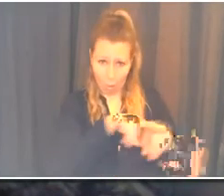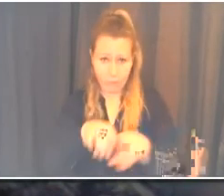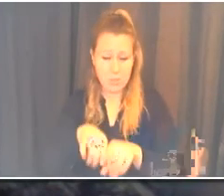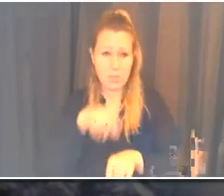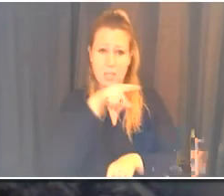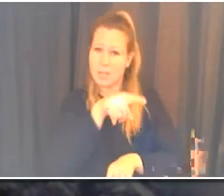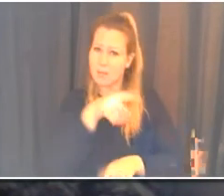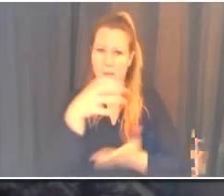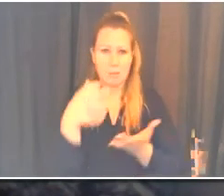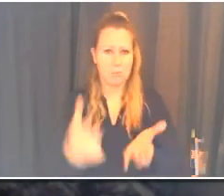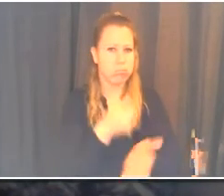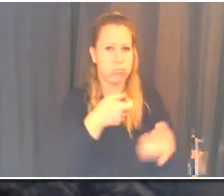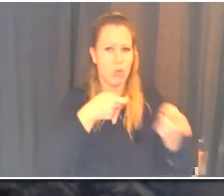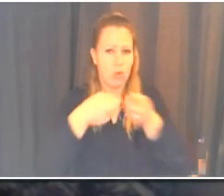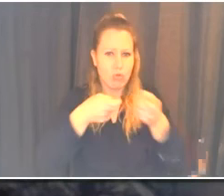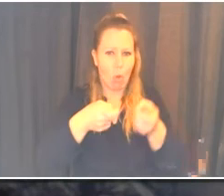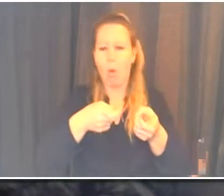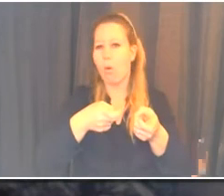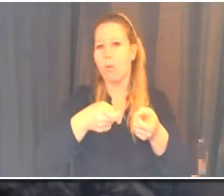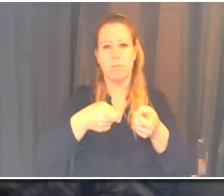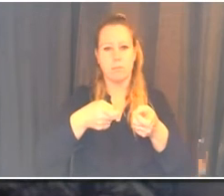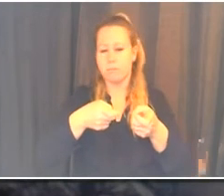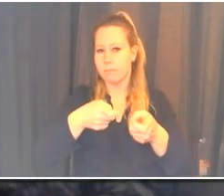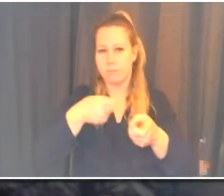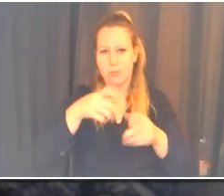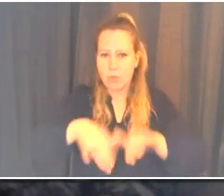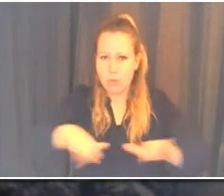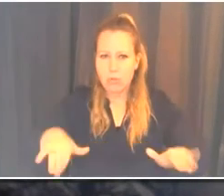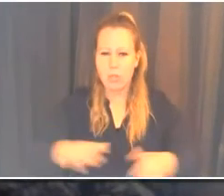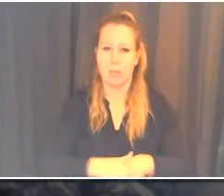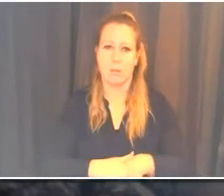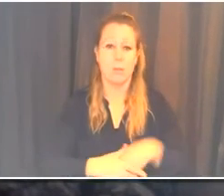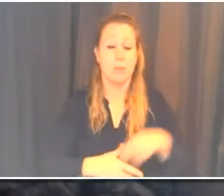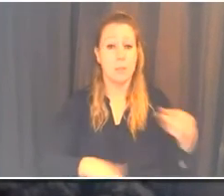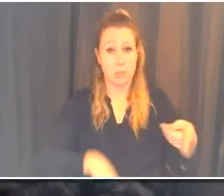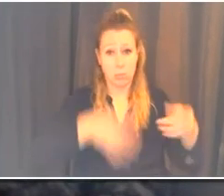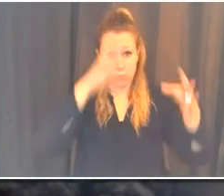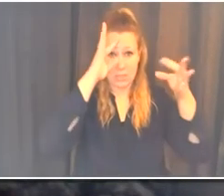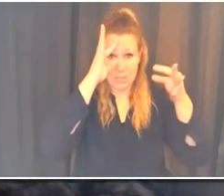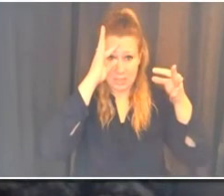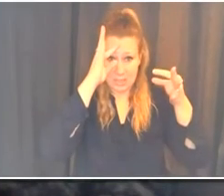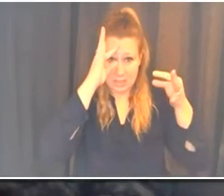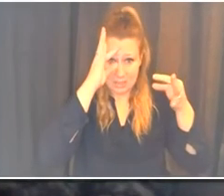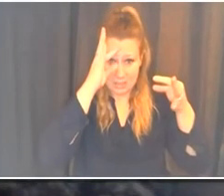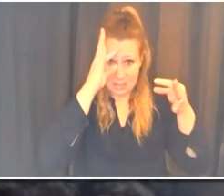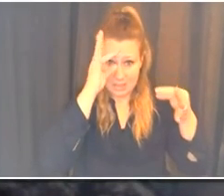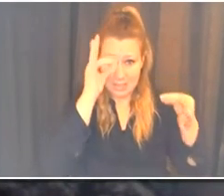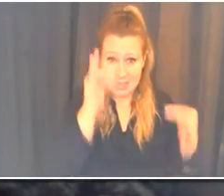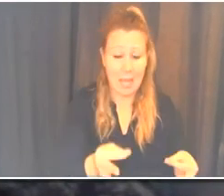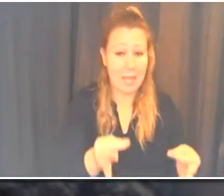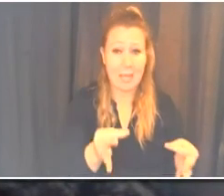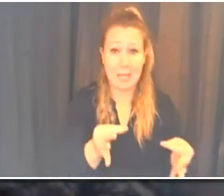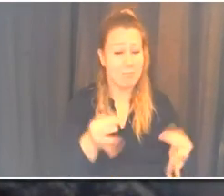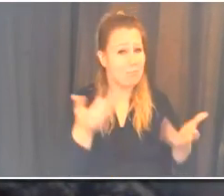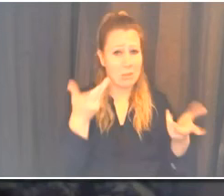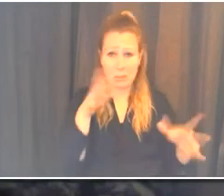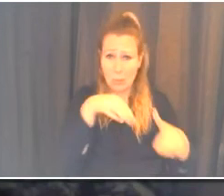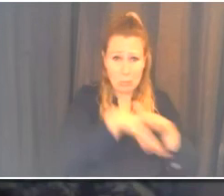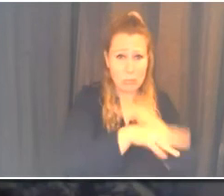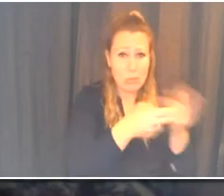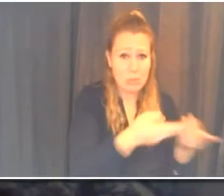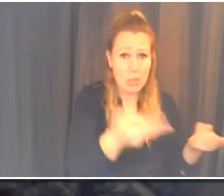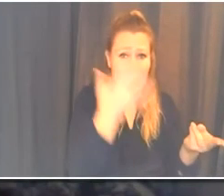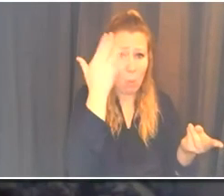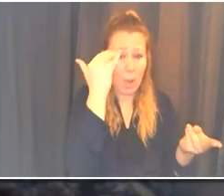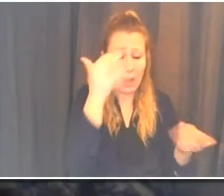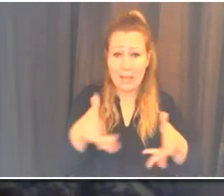to provide safety planning counseling and support Court Maria has reached out in crisis during escalating arguments and her counselor stayed on the phone as she waited for the police